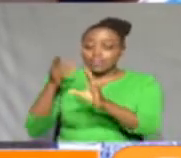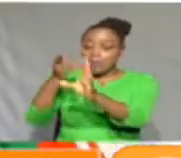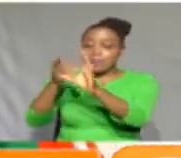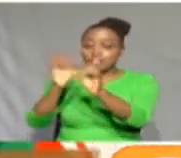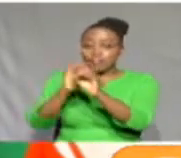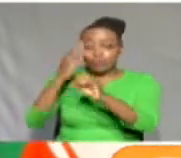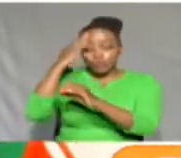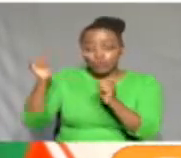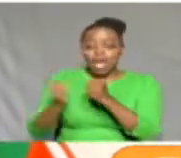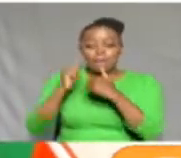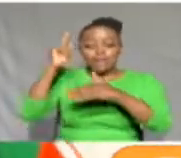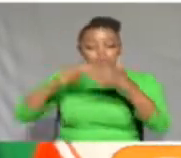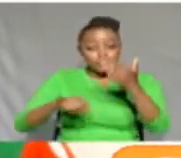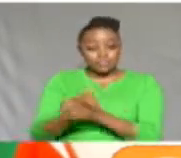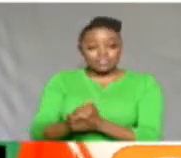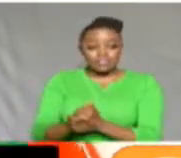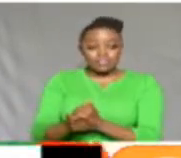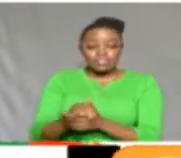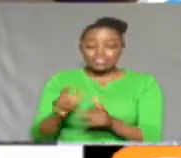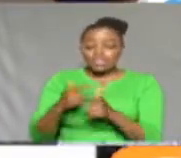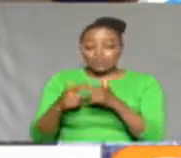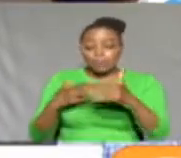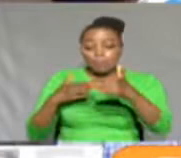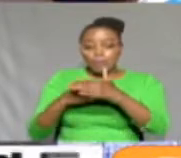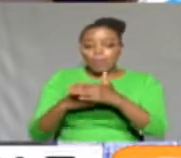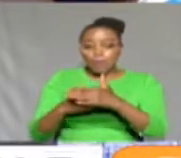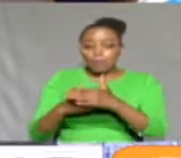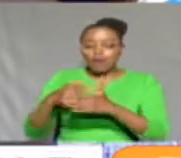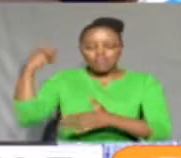participate, you know what happens. We'll be slashed